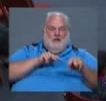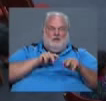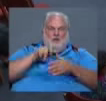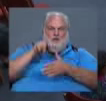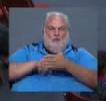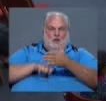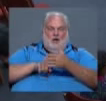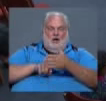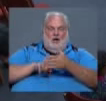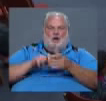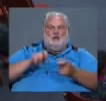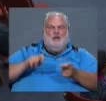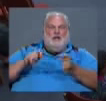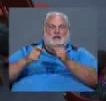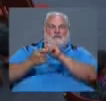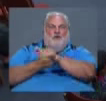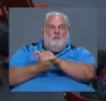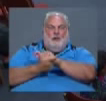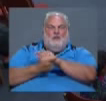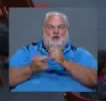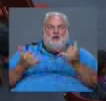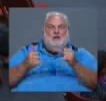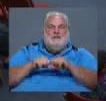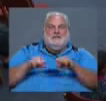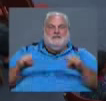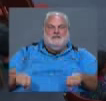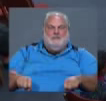on transforming the current system.